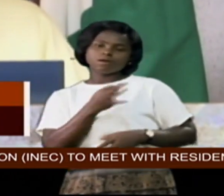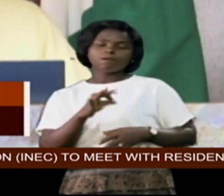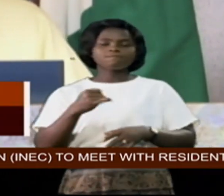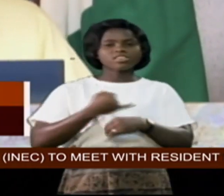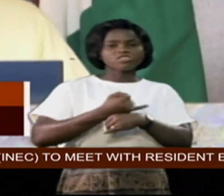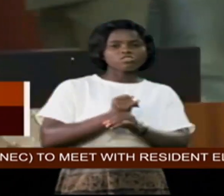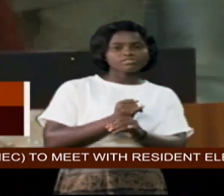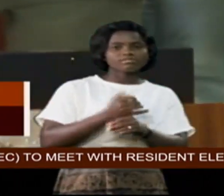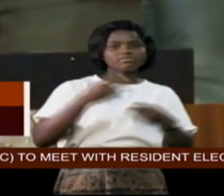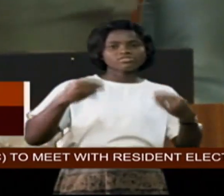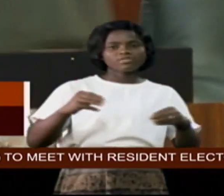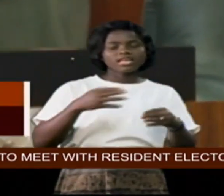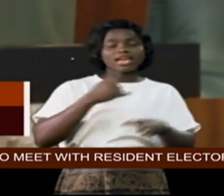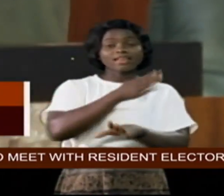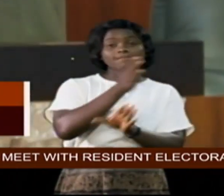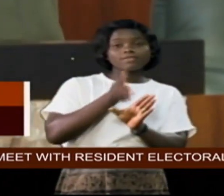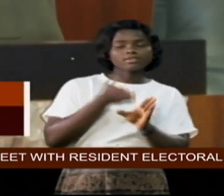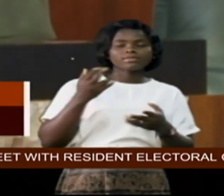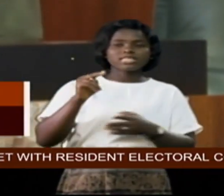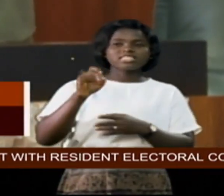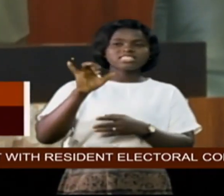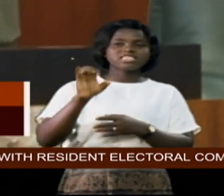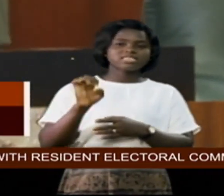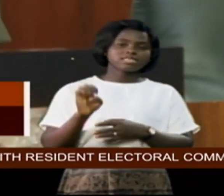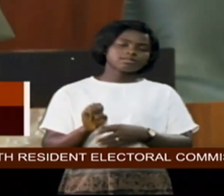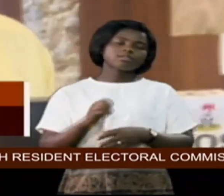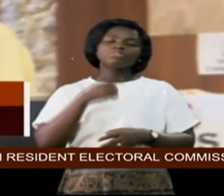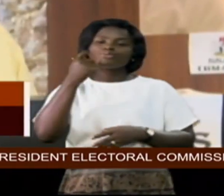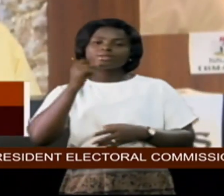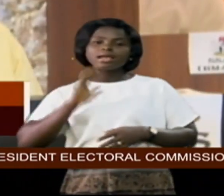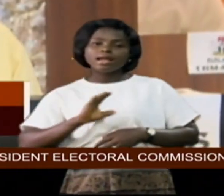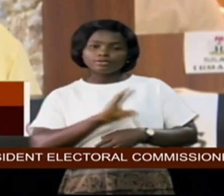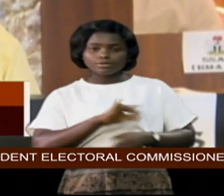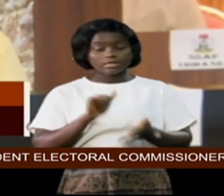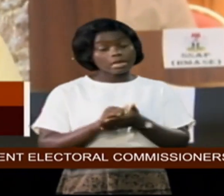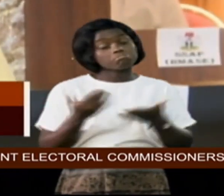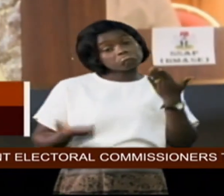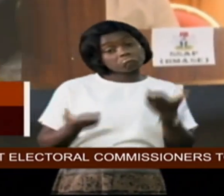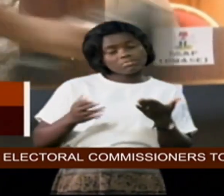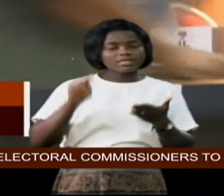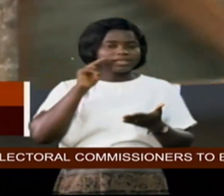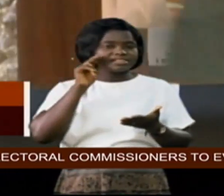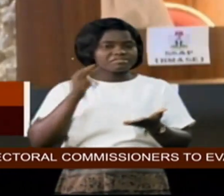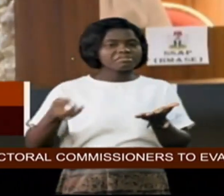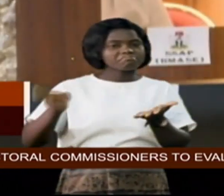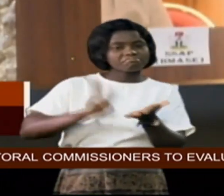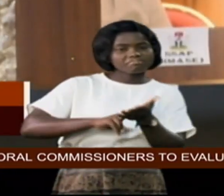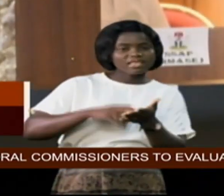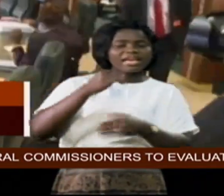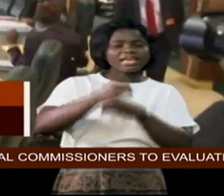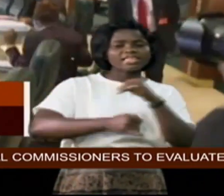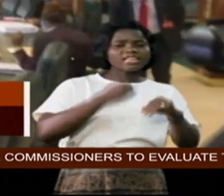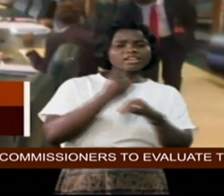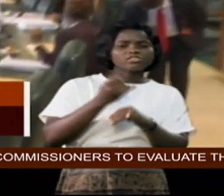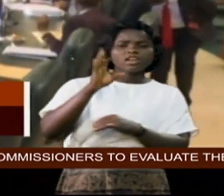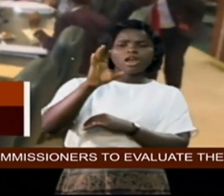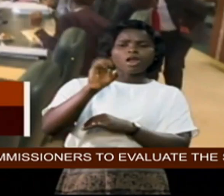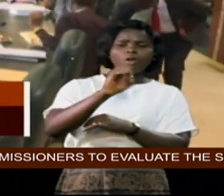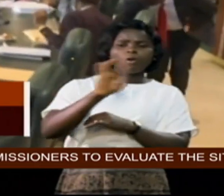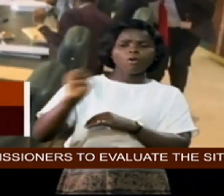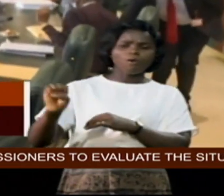and Investment, Nia Debayo, had told the Council that although Nigeria signed the International Coffee Agreement